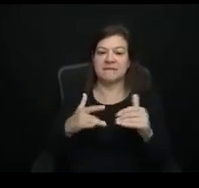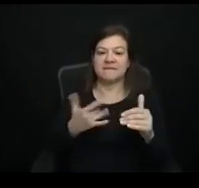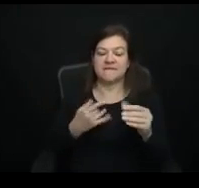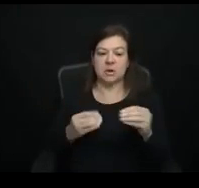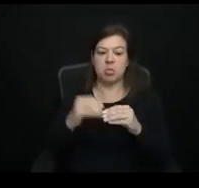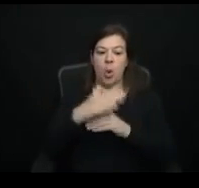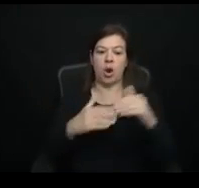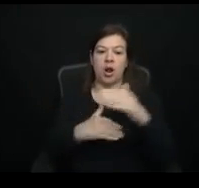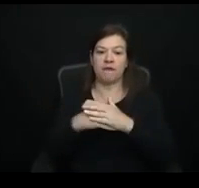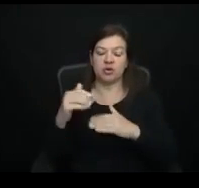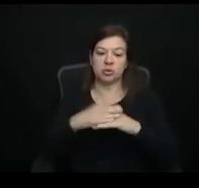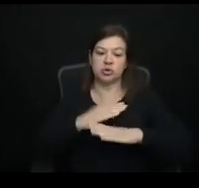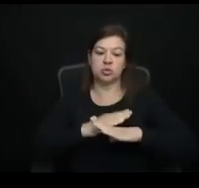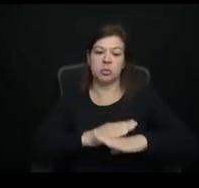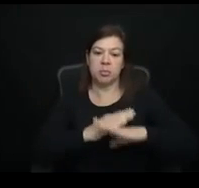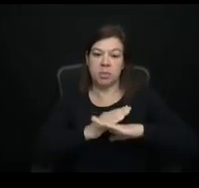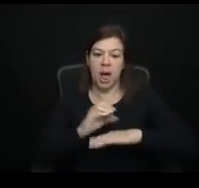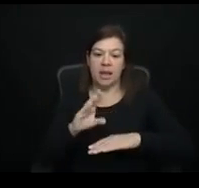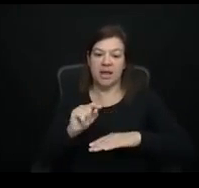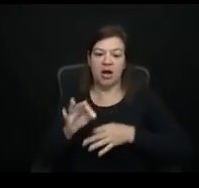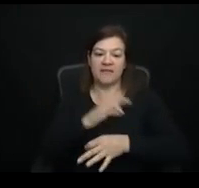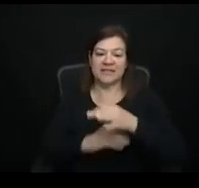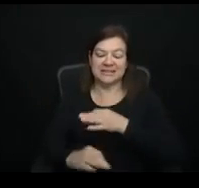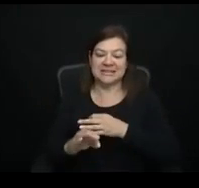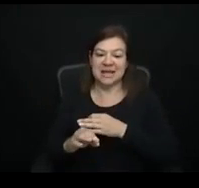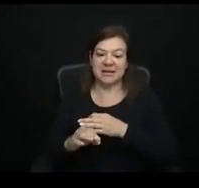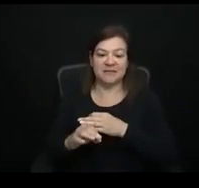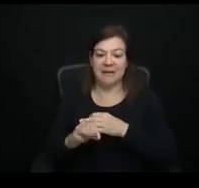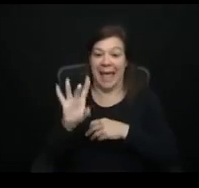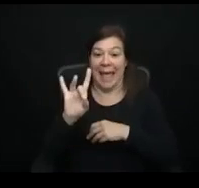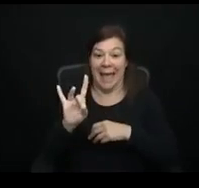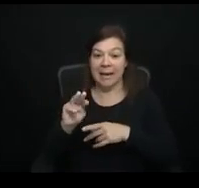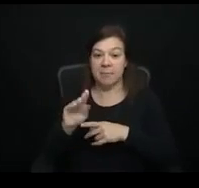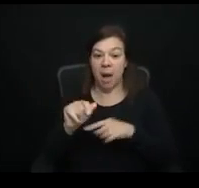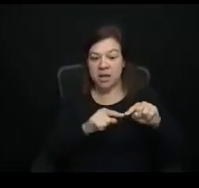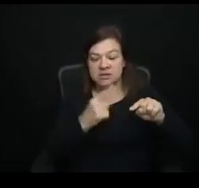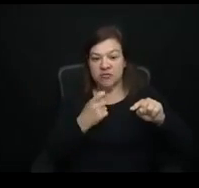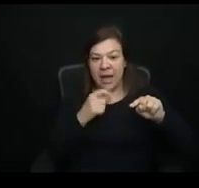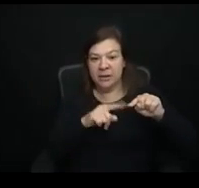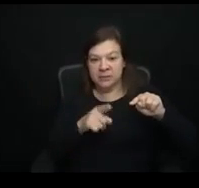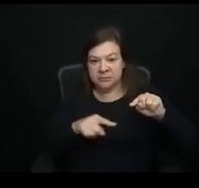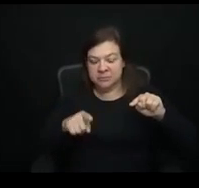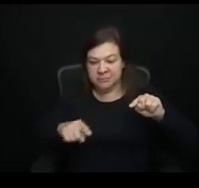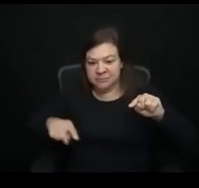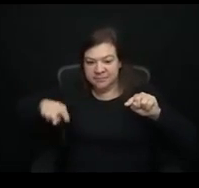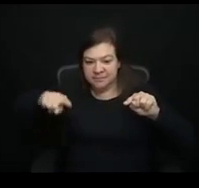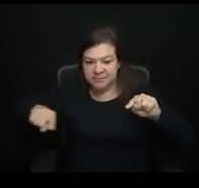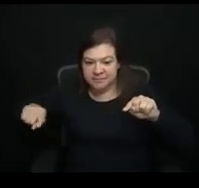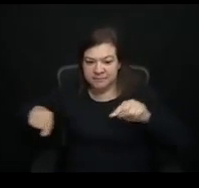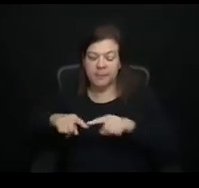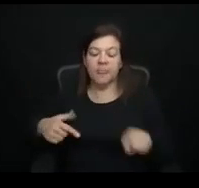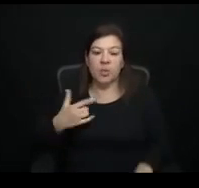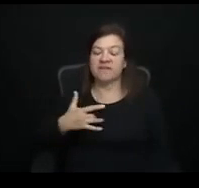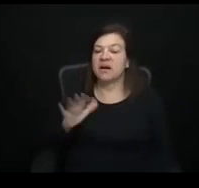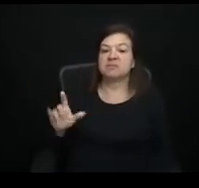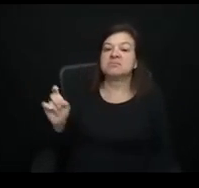block that off instead of resorting to the 8 miles of line. And we slowly came to the agreement that it would take